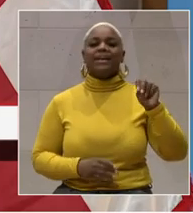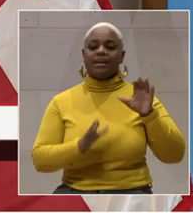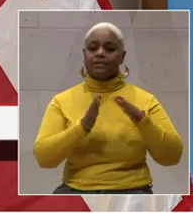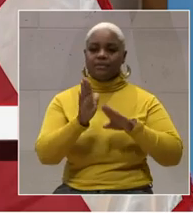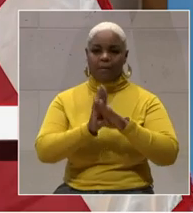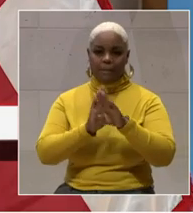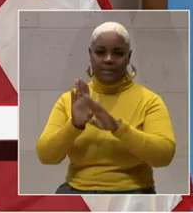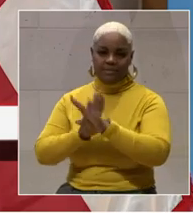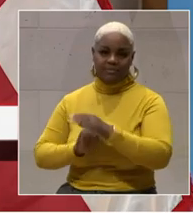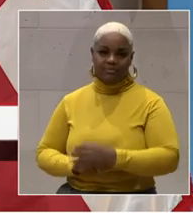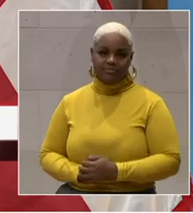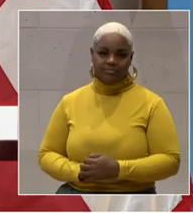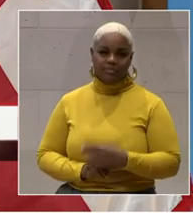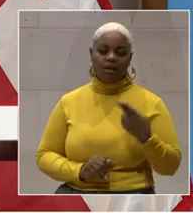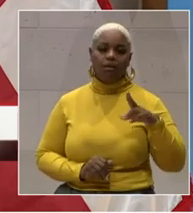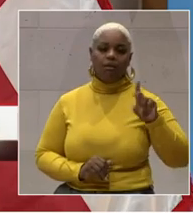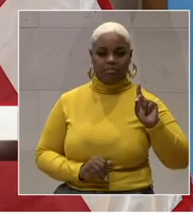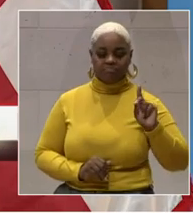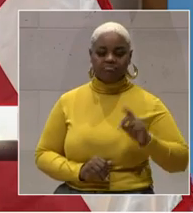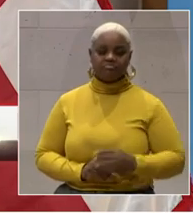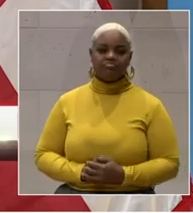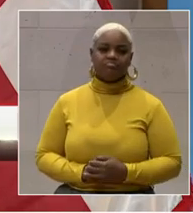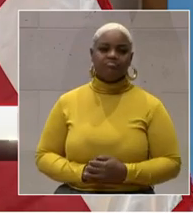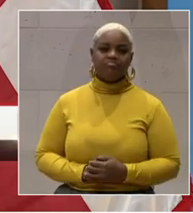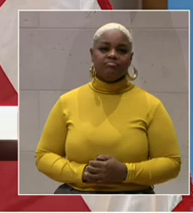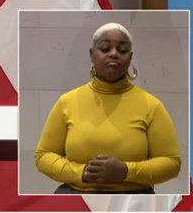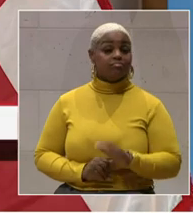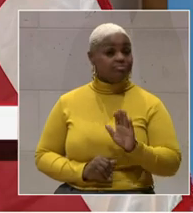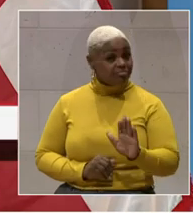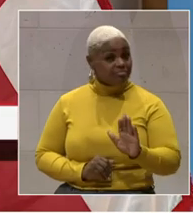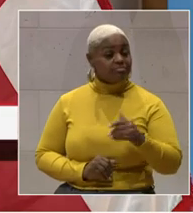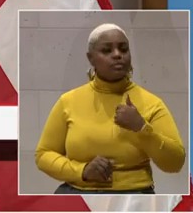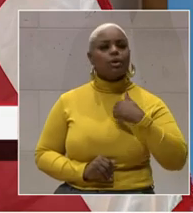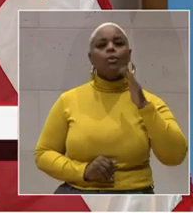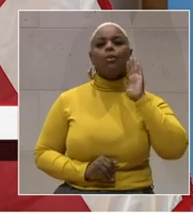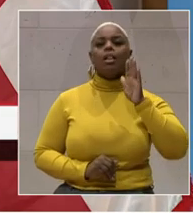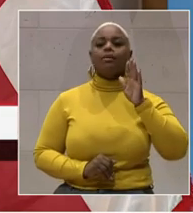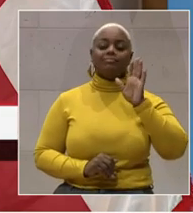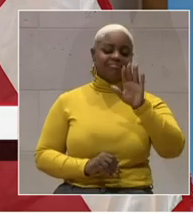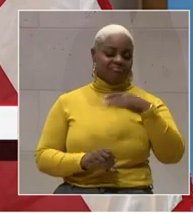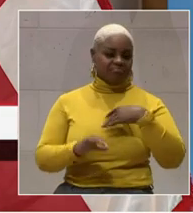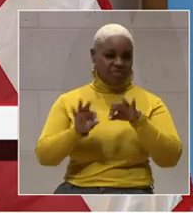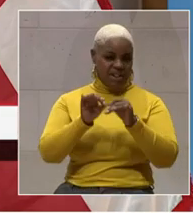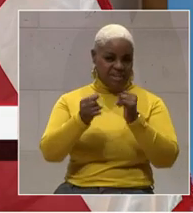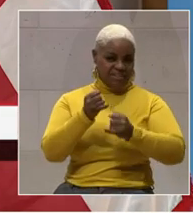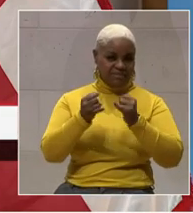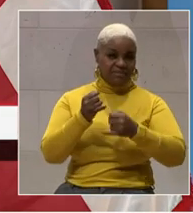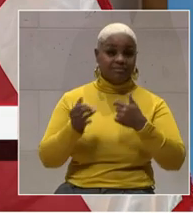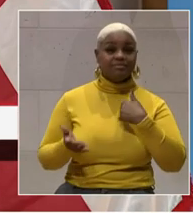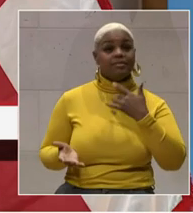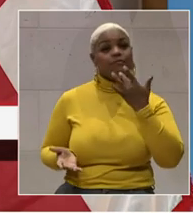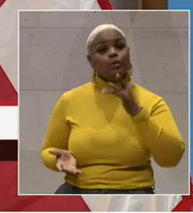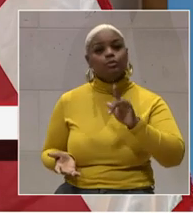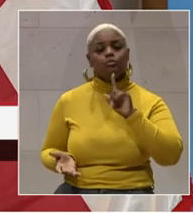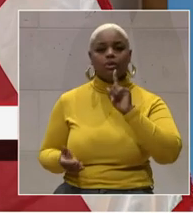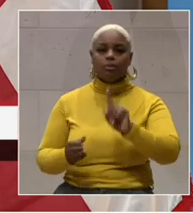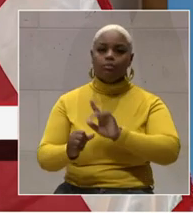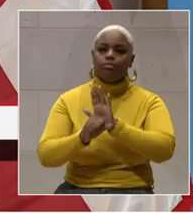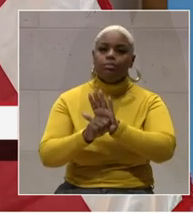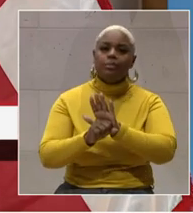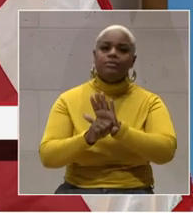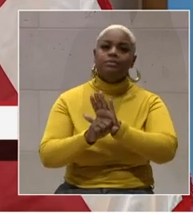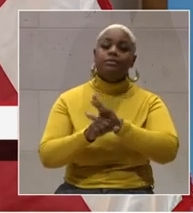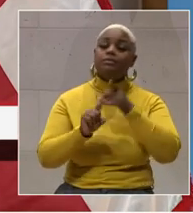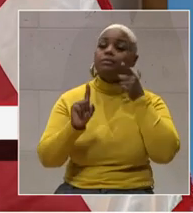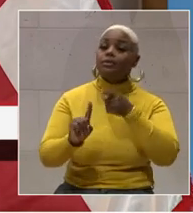end with this. I've been fortunate to be able to keep promises around affordable housing in my 10 years